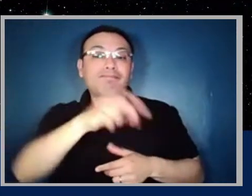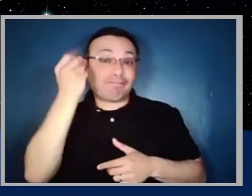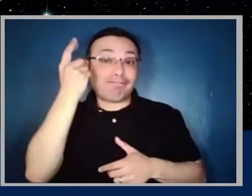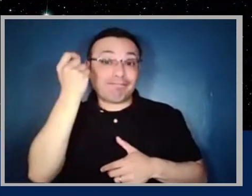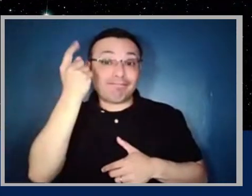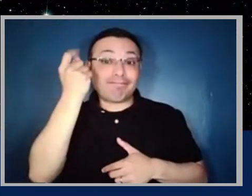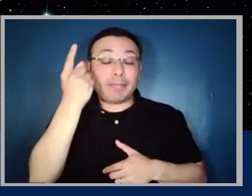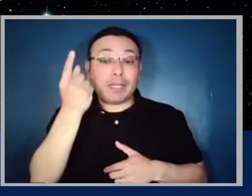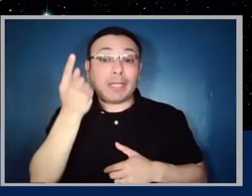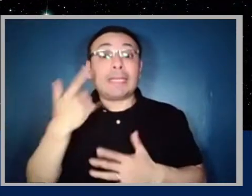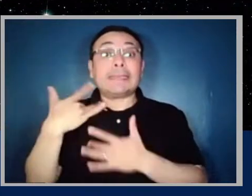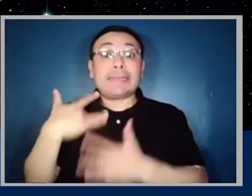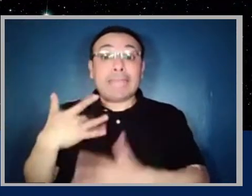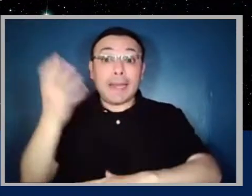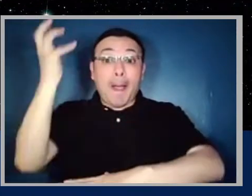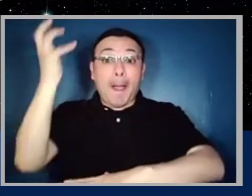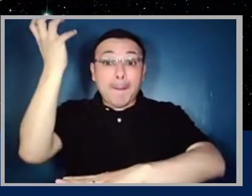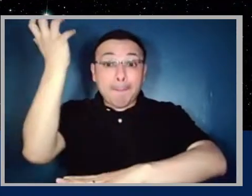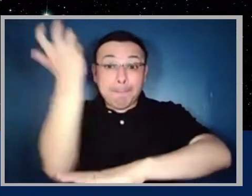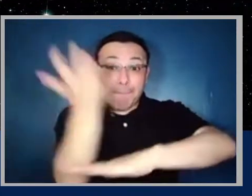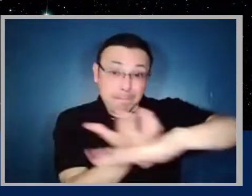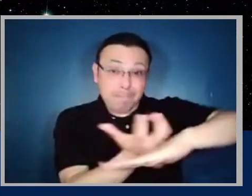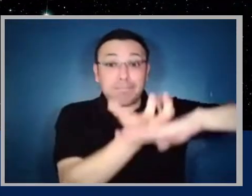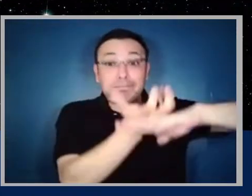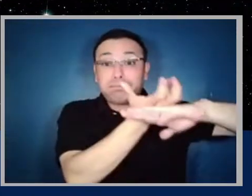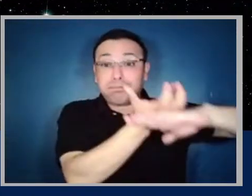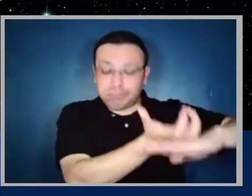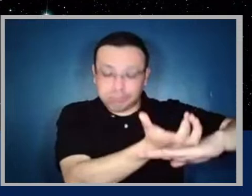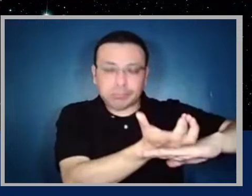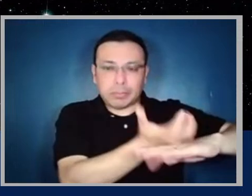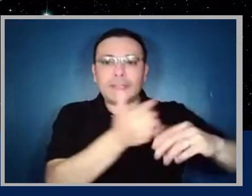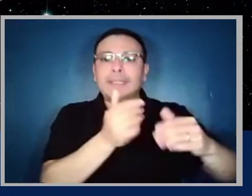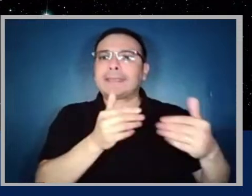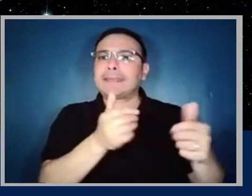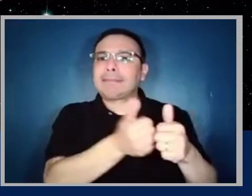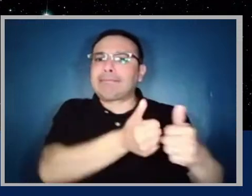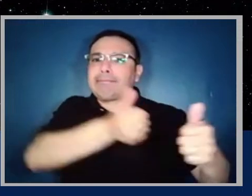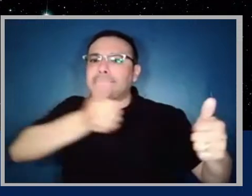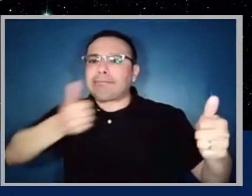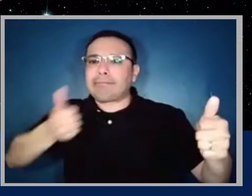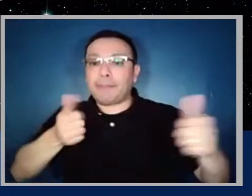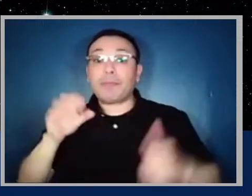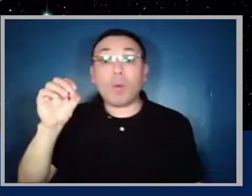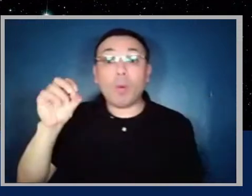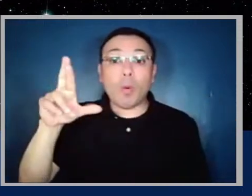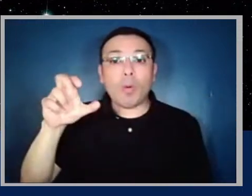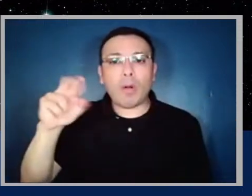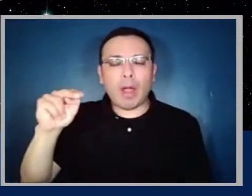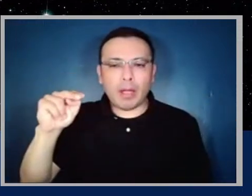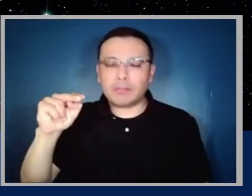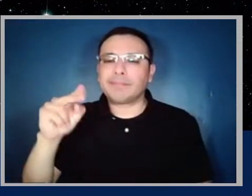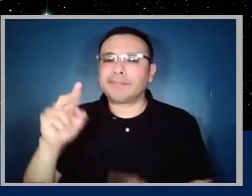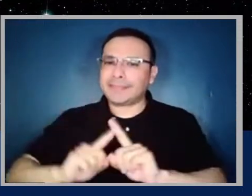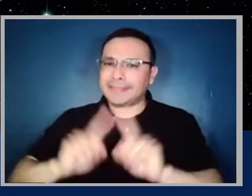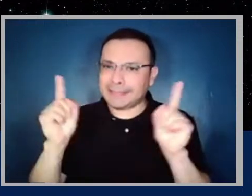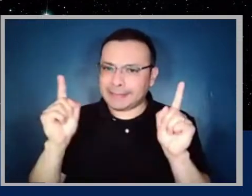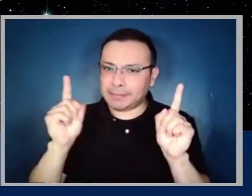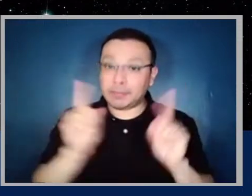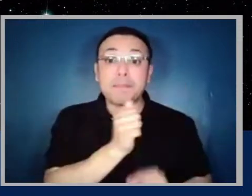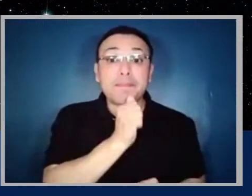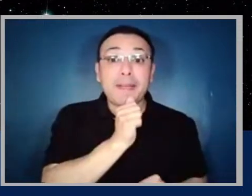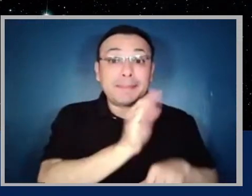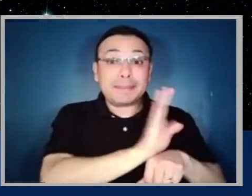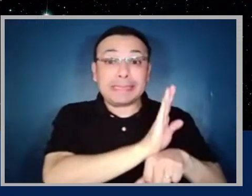a necessity, because Orion's totally different than Commercial Crew. We have a lot of debris, very dangerous debris, that falls as part of